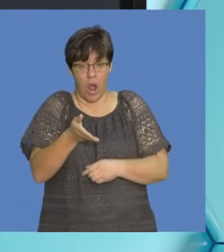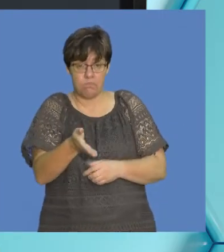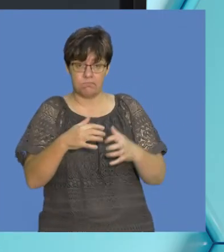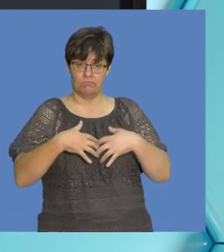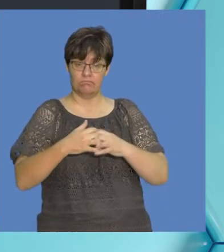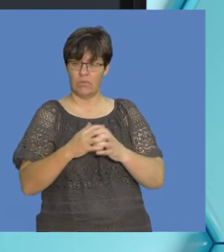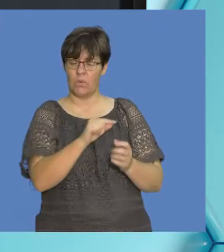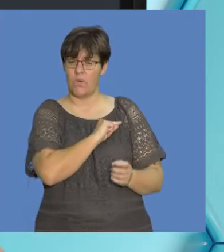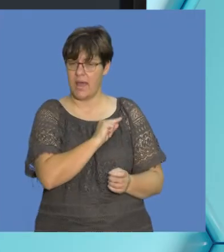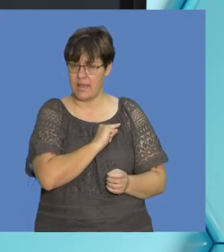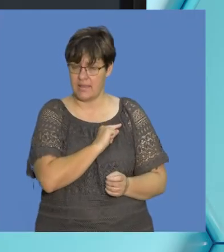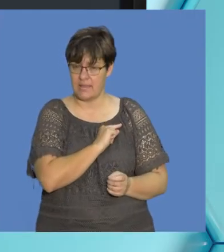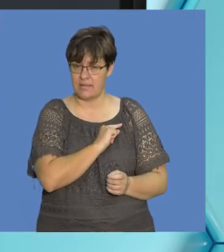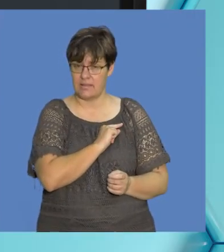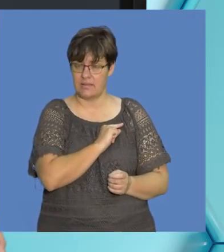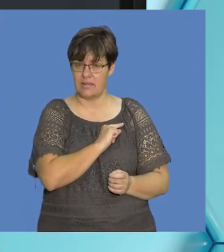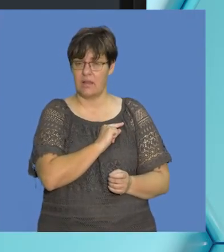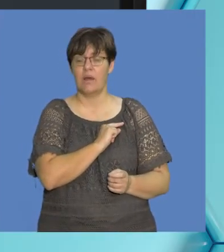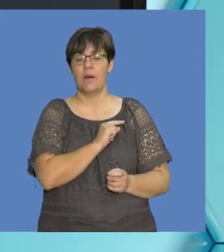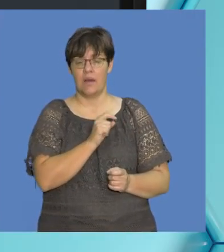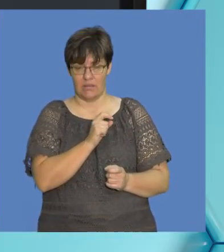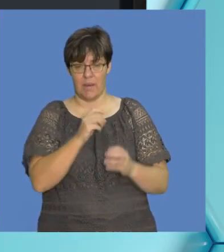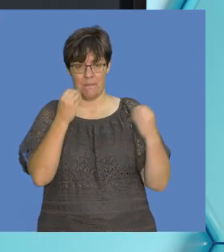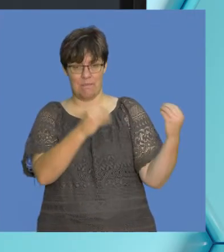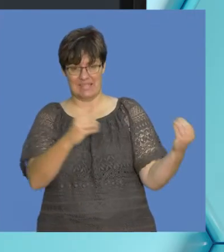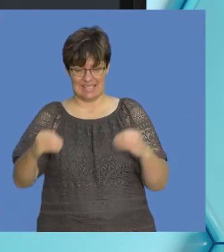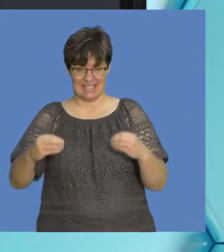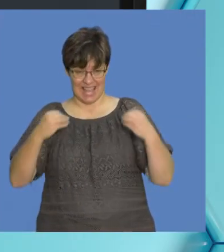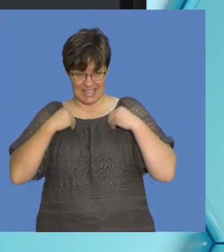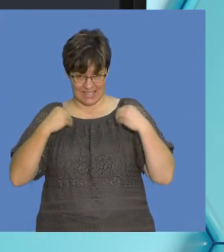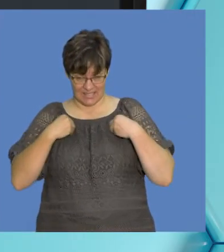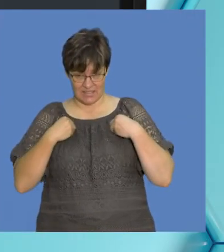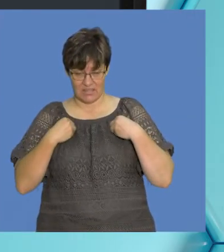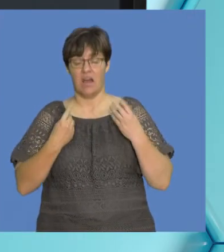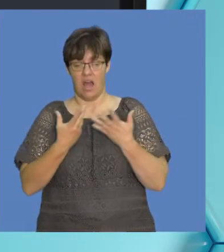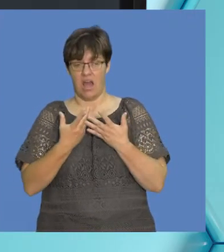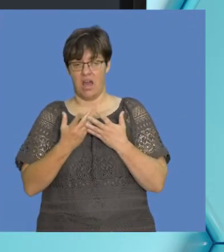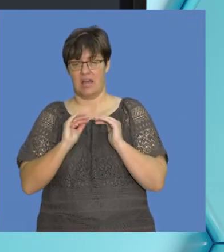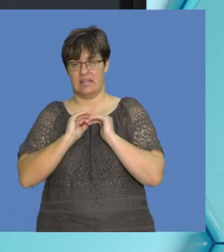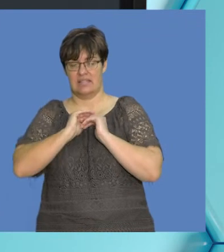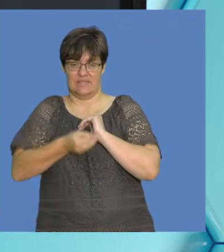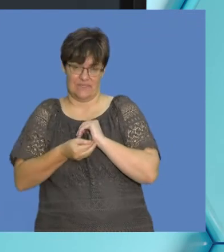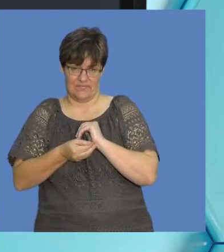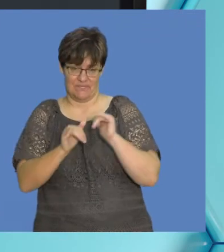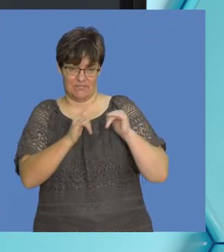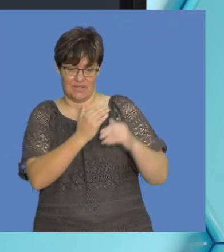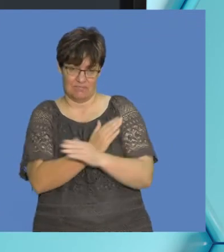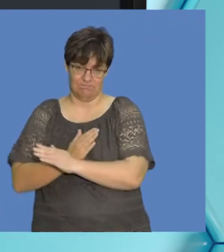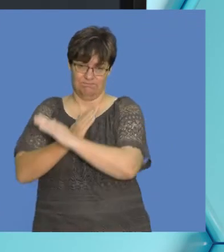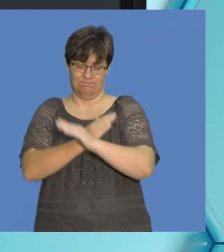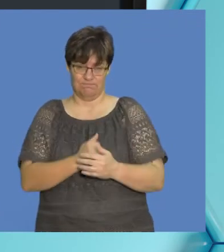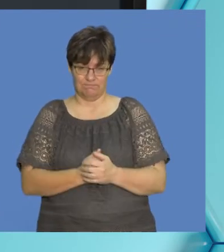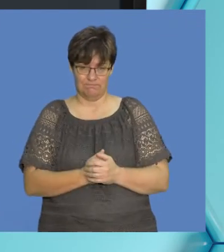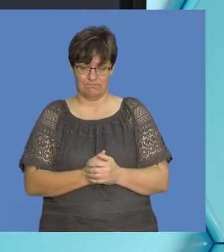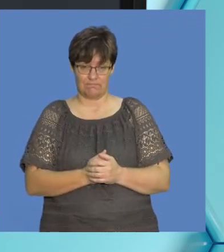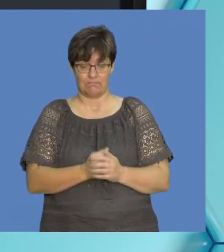place in order to safeguard the assets of a business. In this particular example,